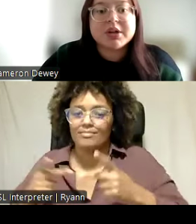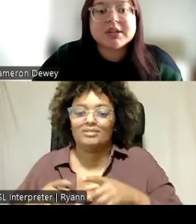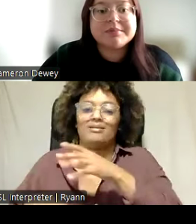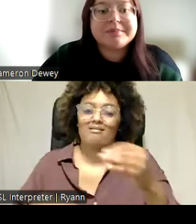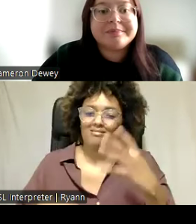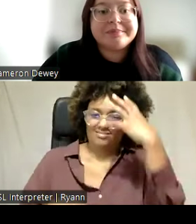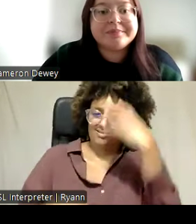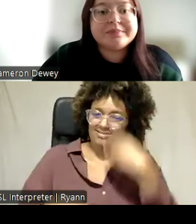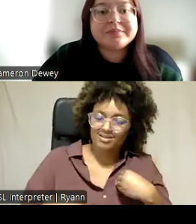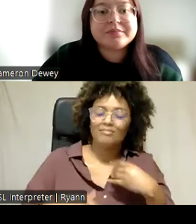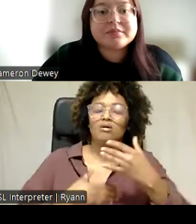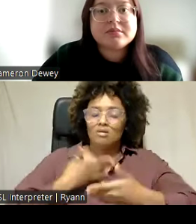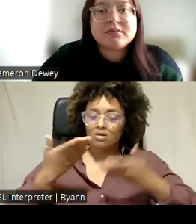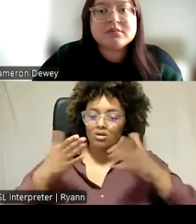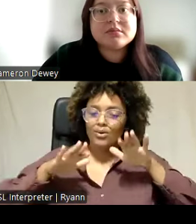really important.